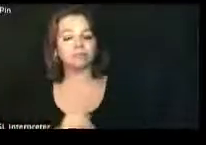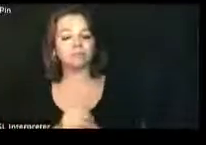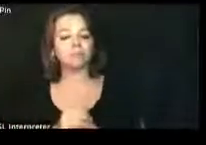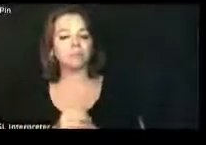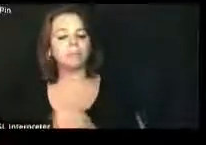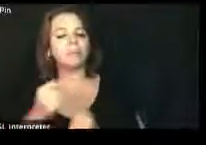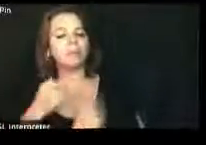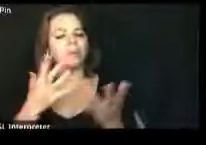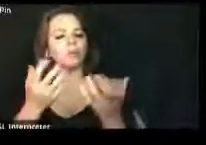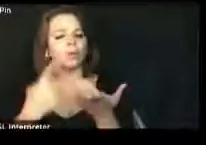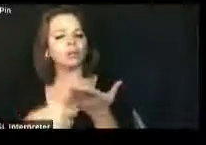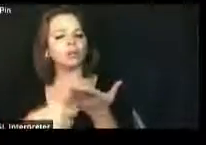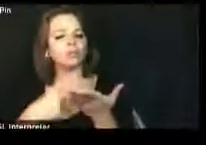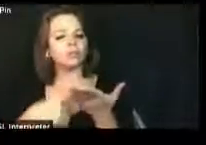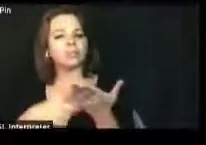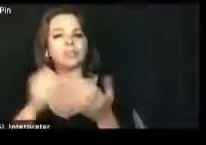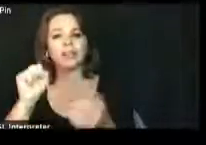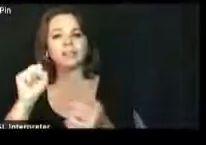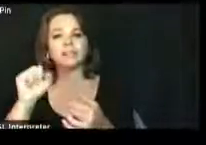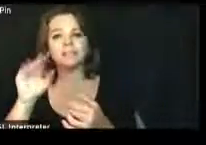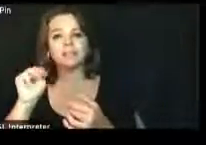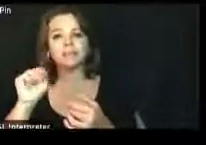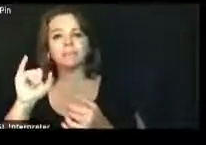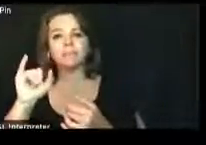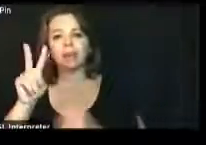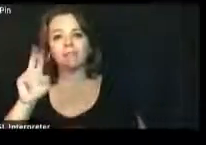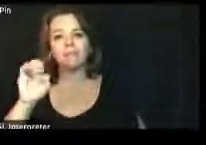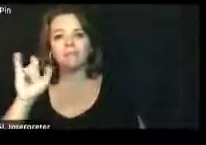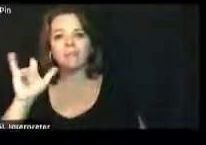I would like to discuss Simi Valley.